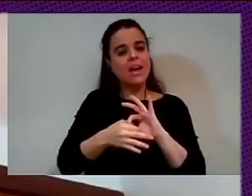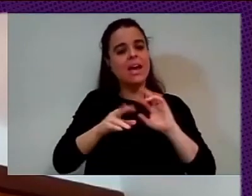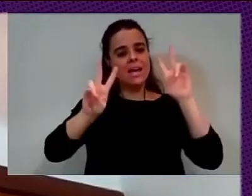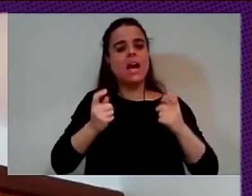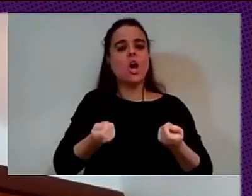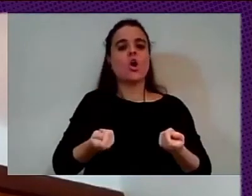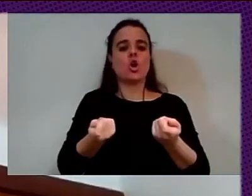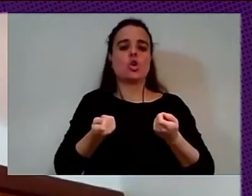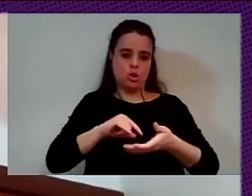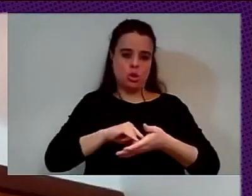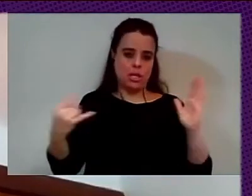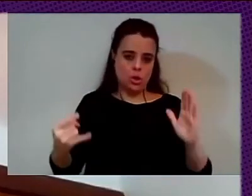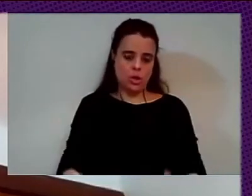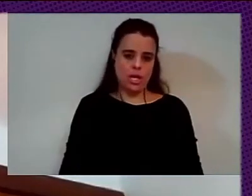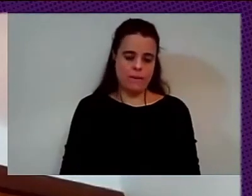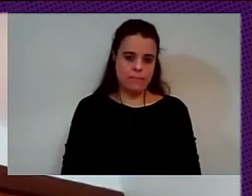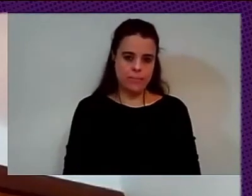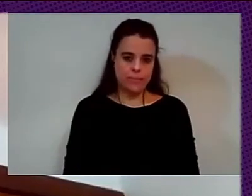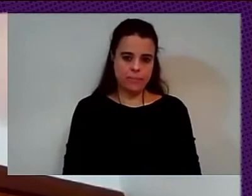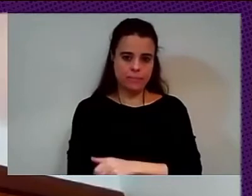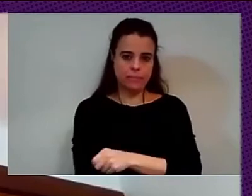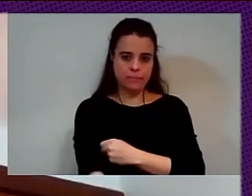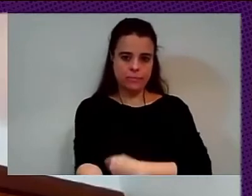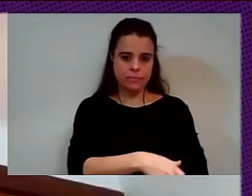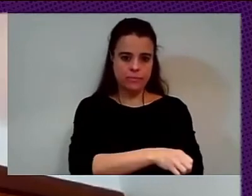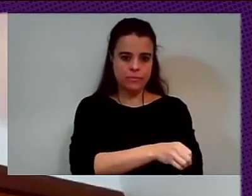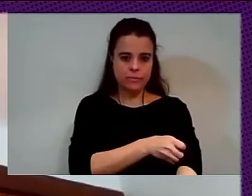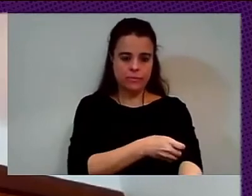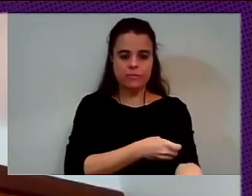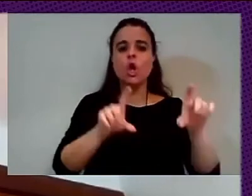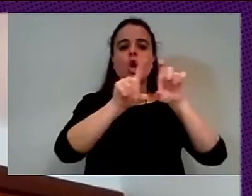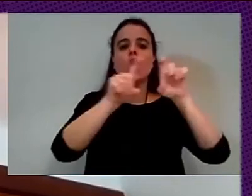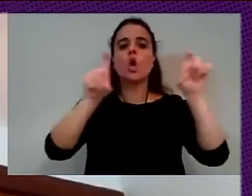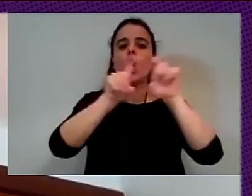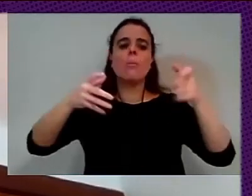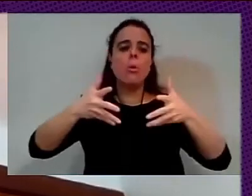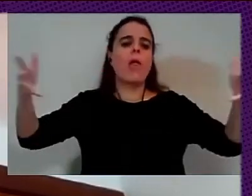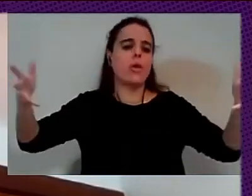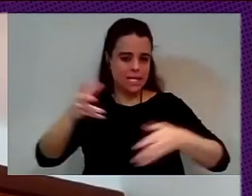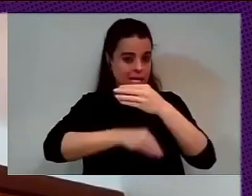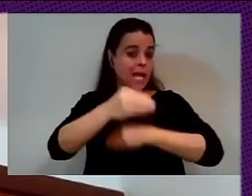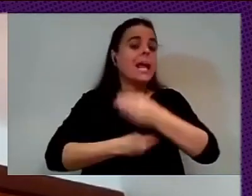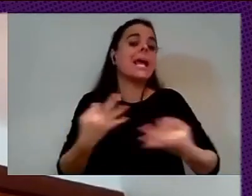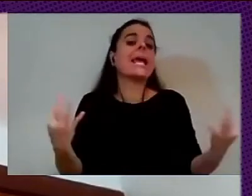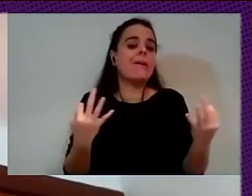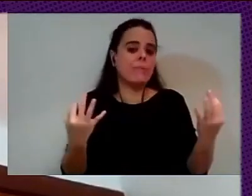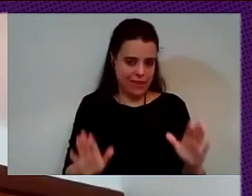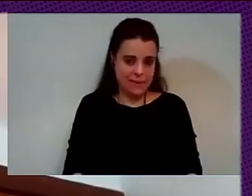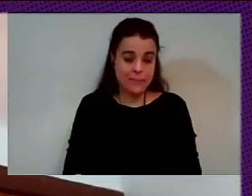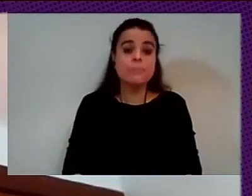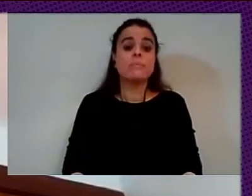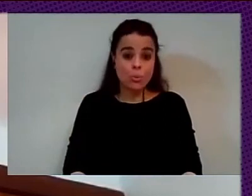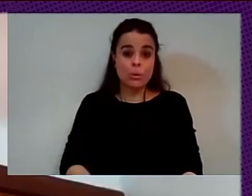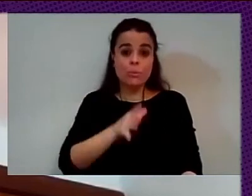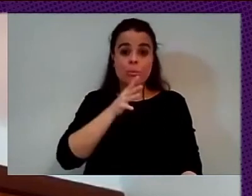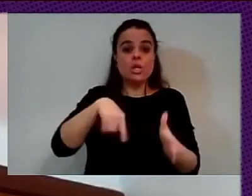that. What are we going to do about the corporations? That's why I brought up the Access Act. They're going to try to take these things like interoperability